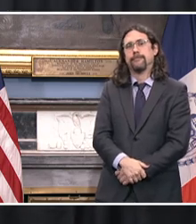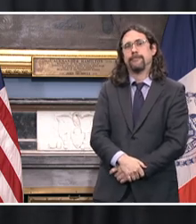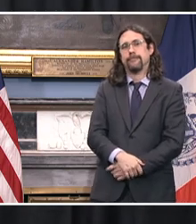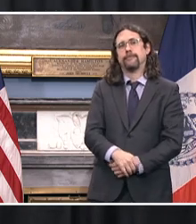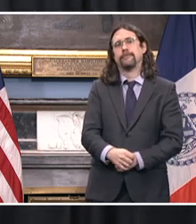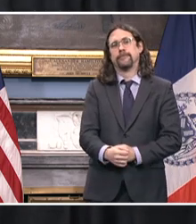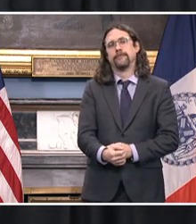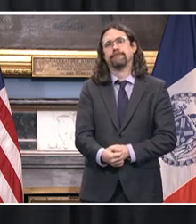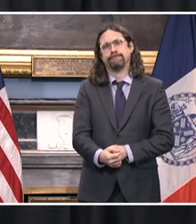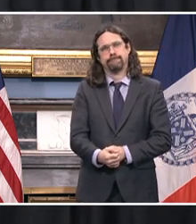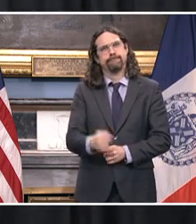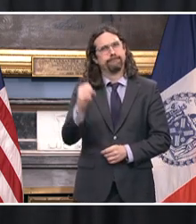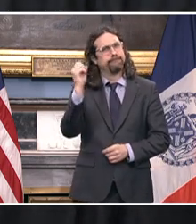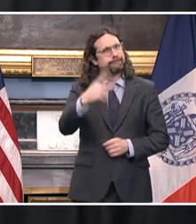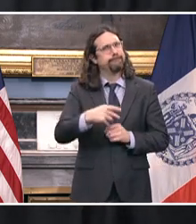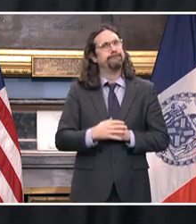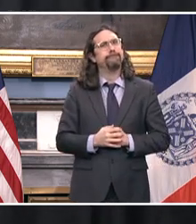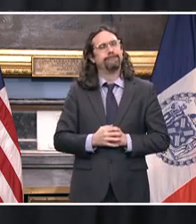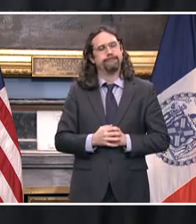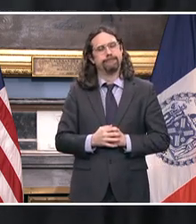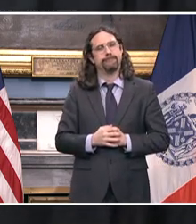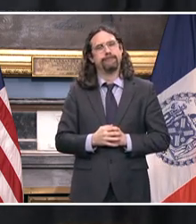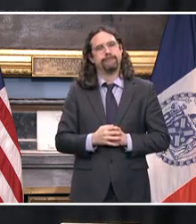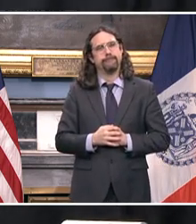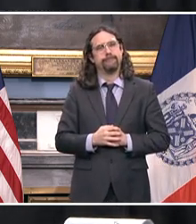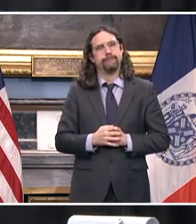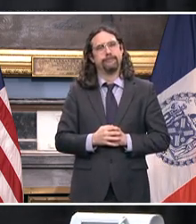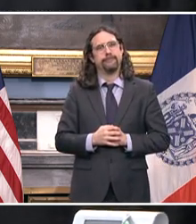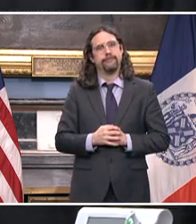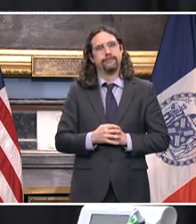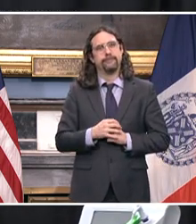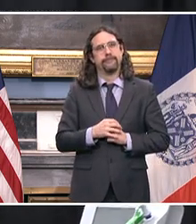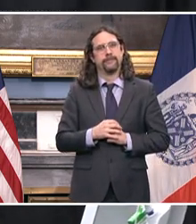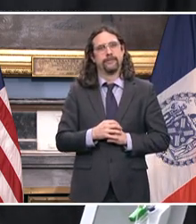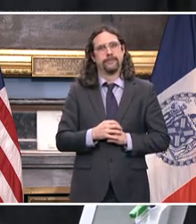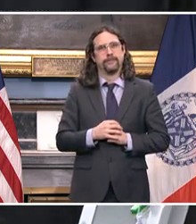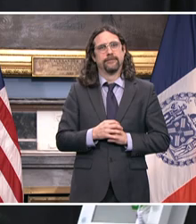So everybody, let me start. There we go.